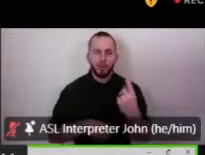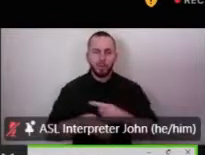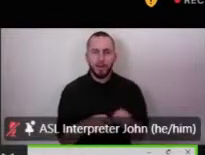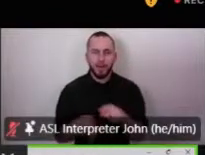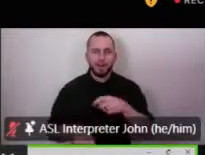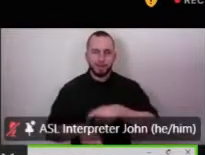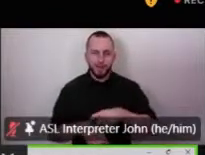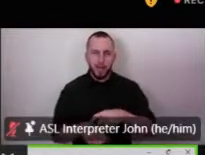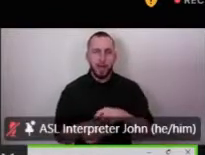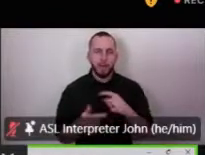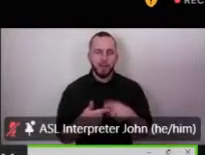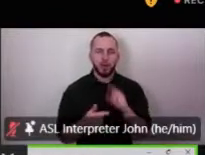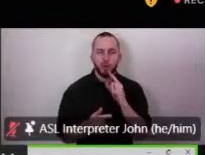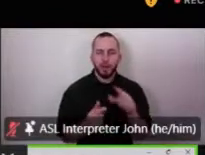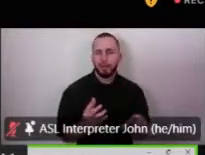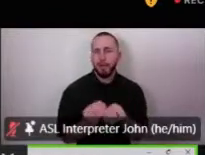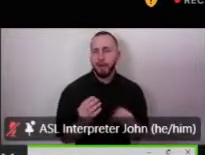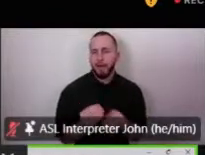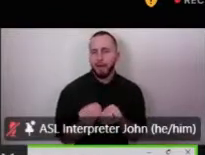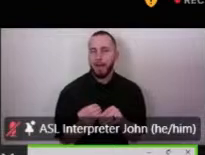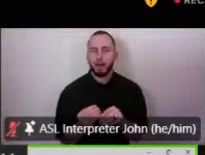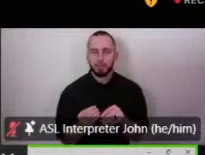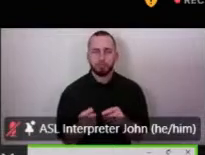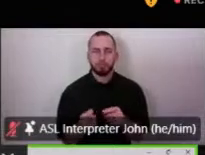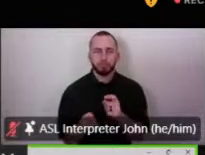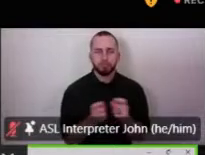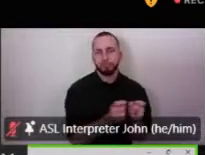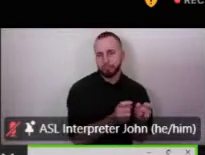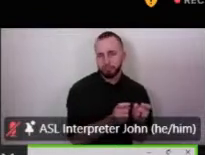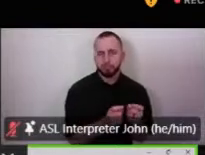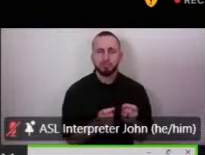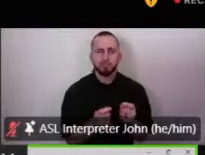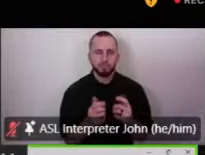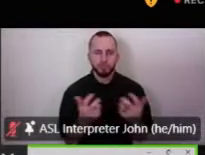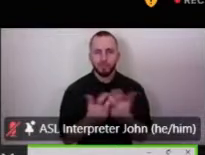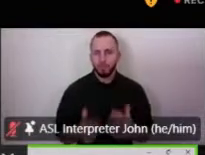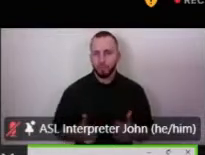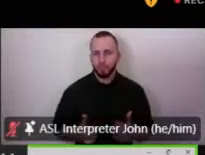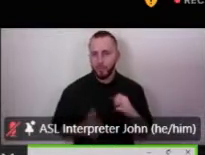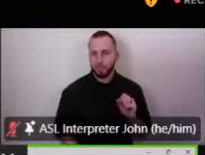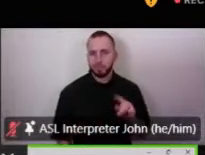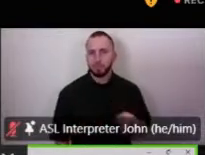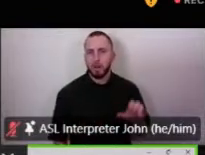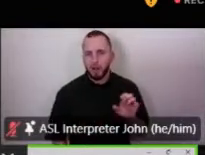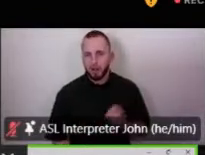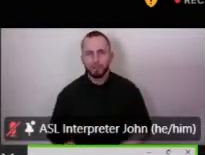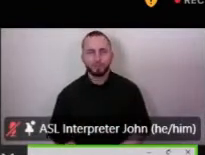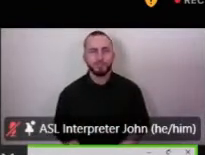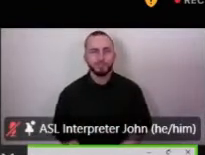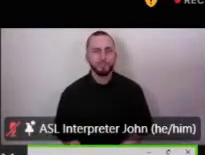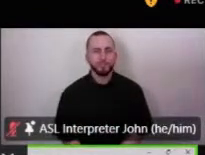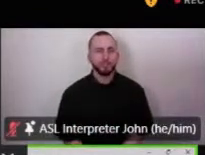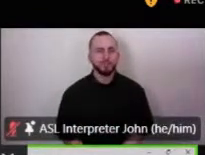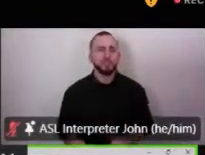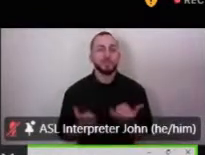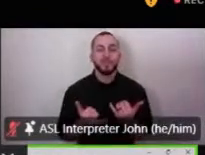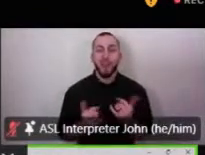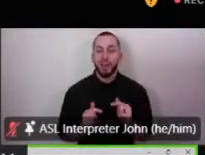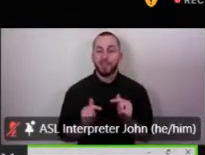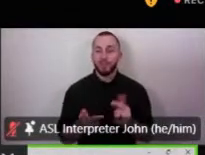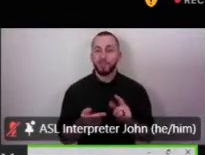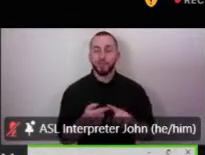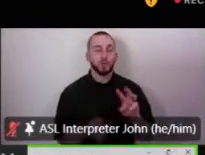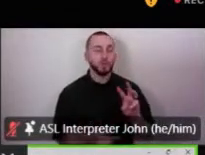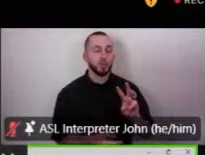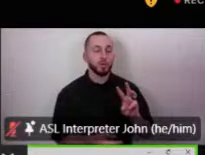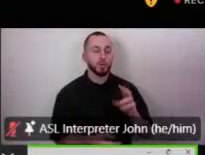on to that and really finding something that aligns with your lifestyle and your health goals. Okay, so I'll pass it over to Whitney, and just please